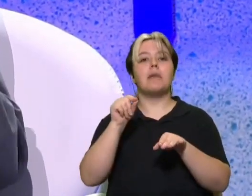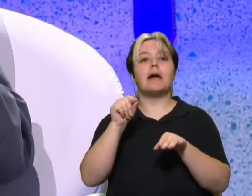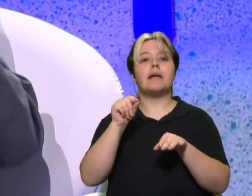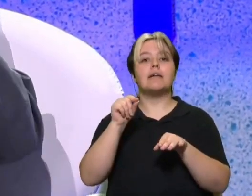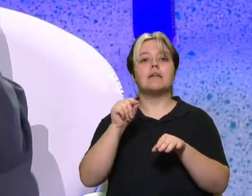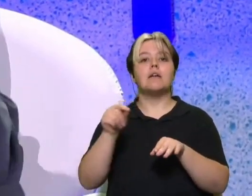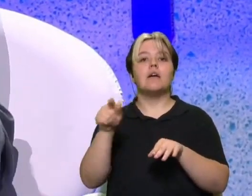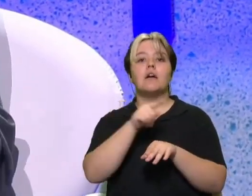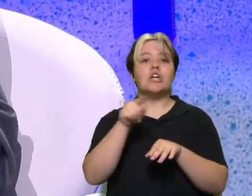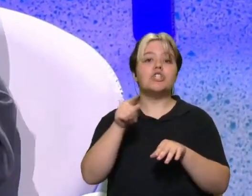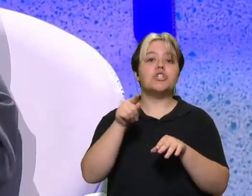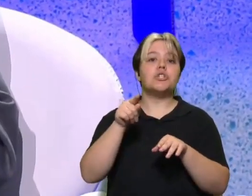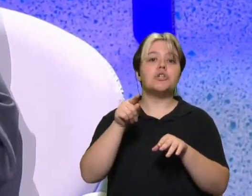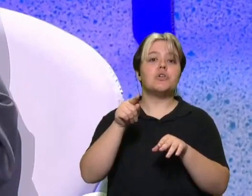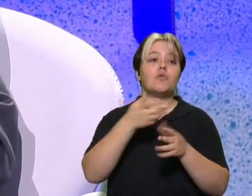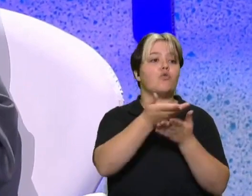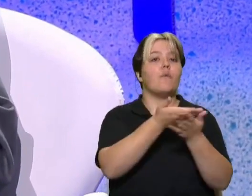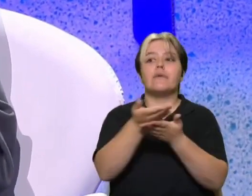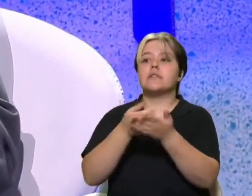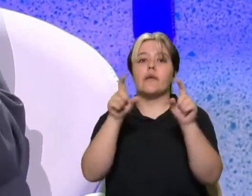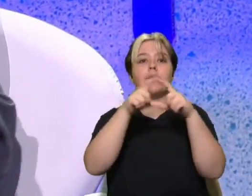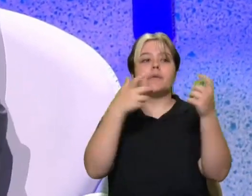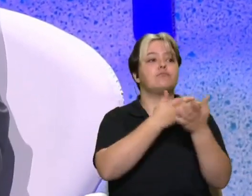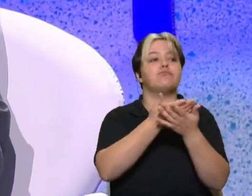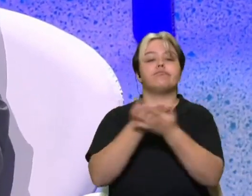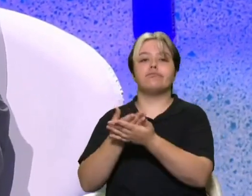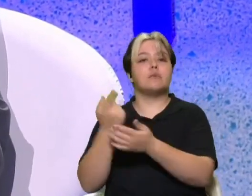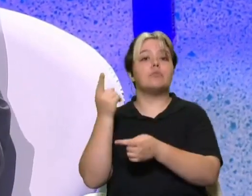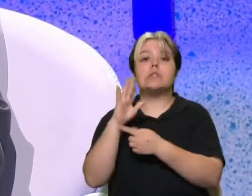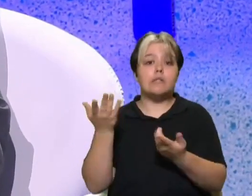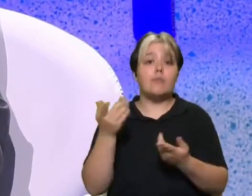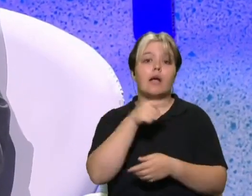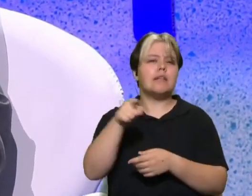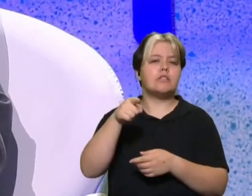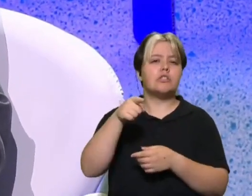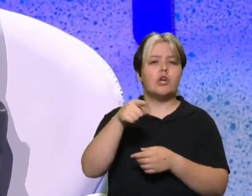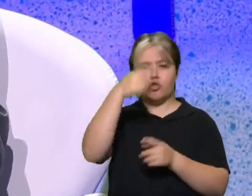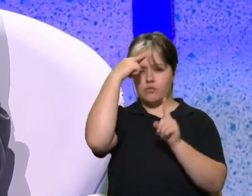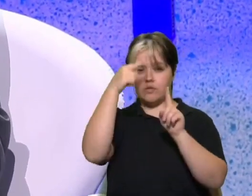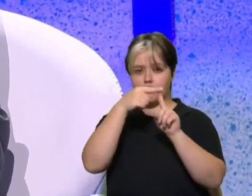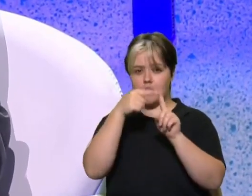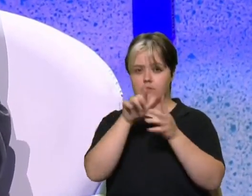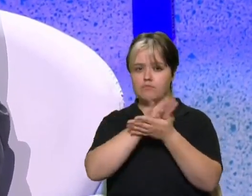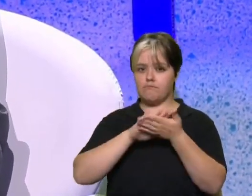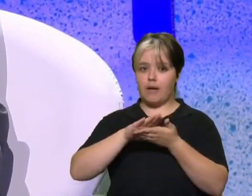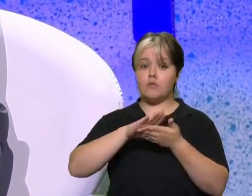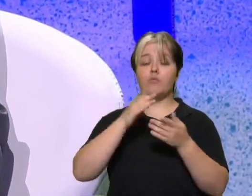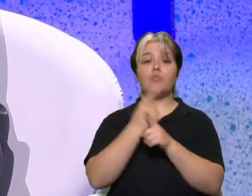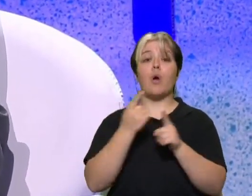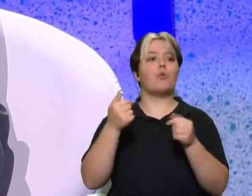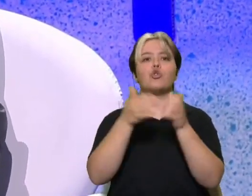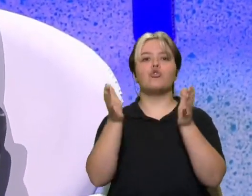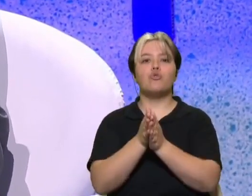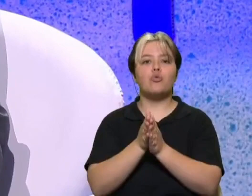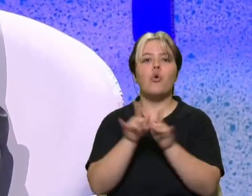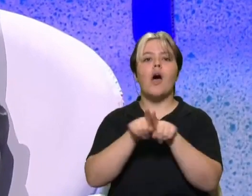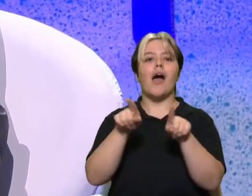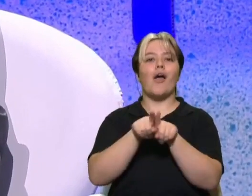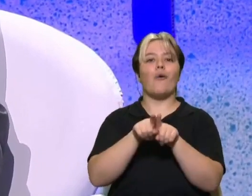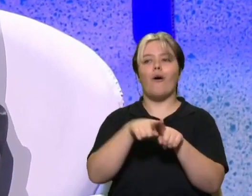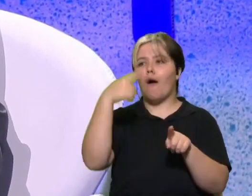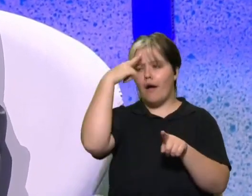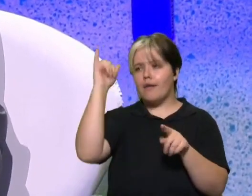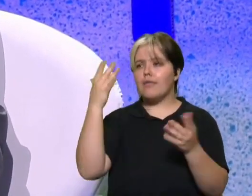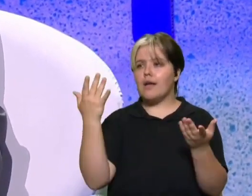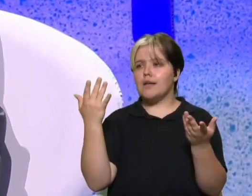more virtual structures, cooperation, and so infrastructure. So these are the underlying ideas. These